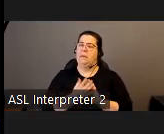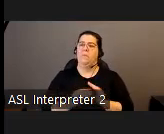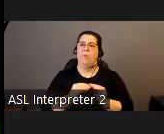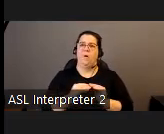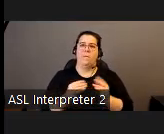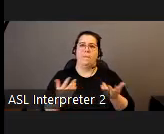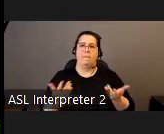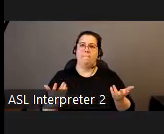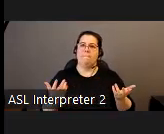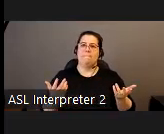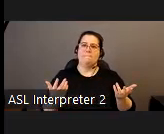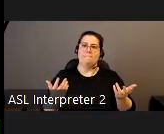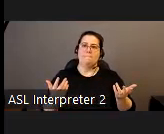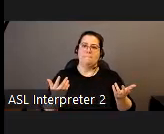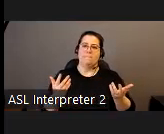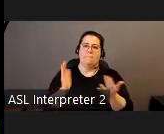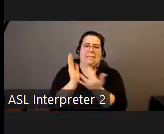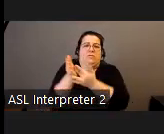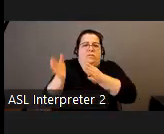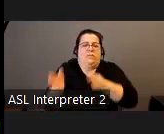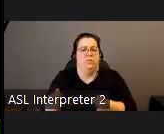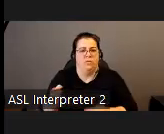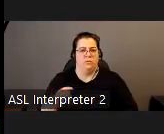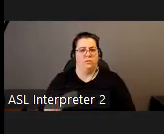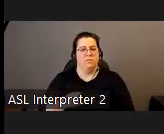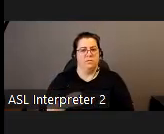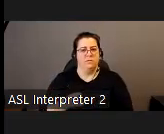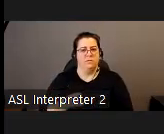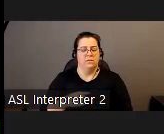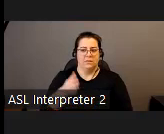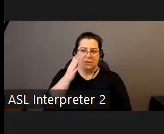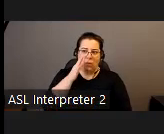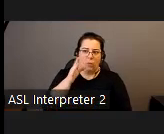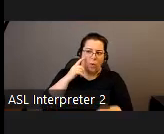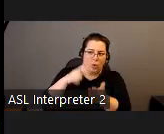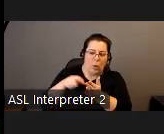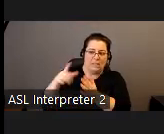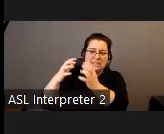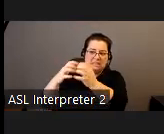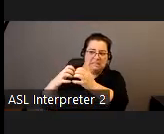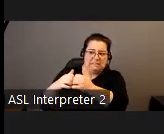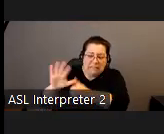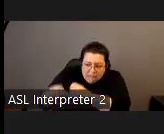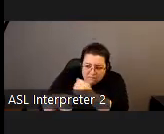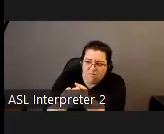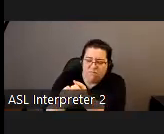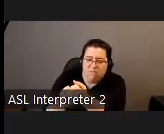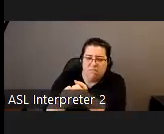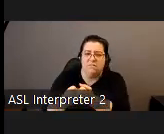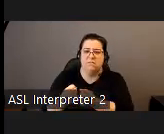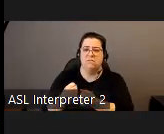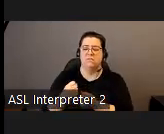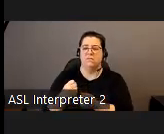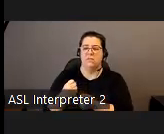to being a point of intervention where a kind word, support, can really make a difference in a